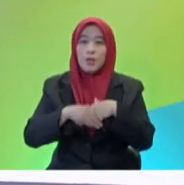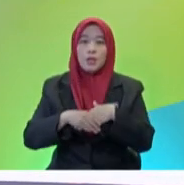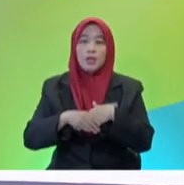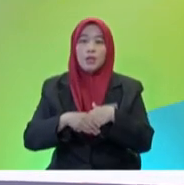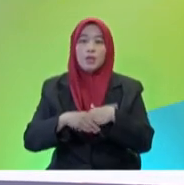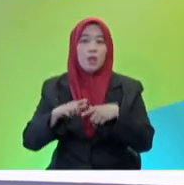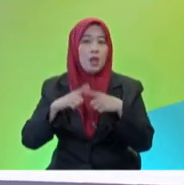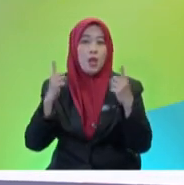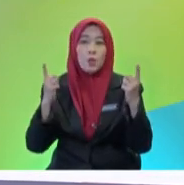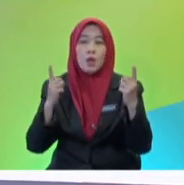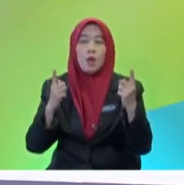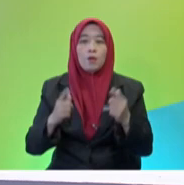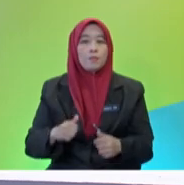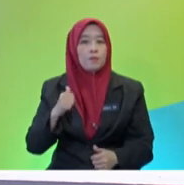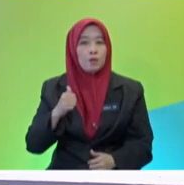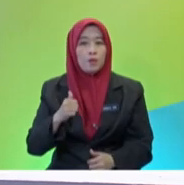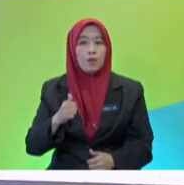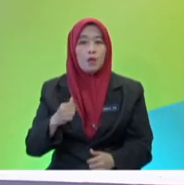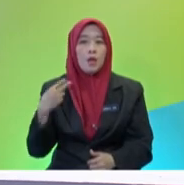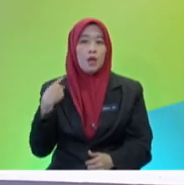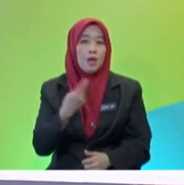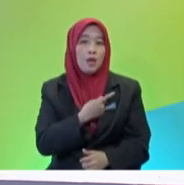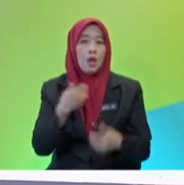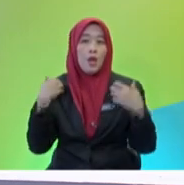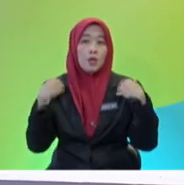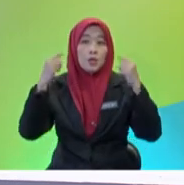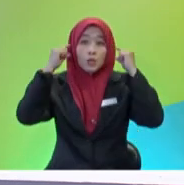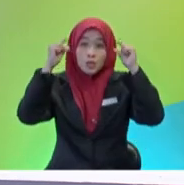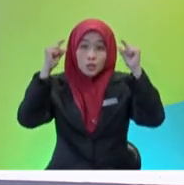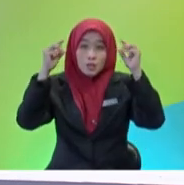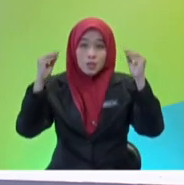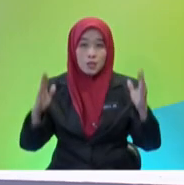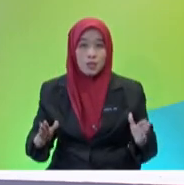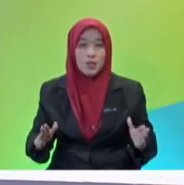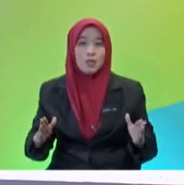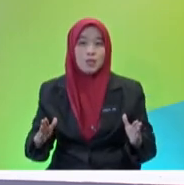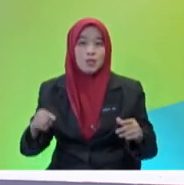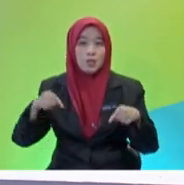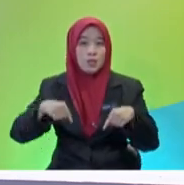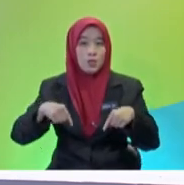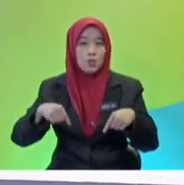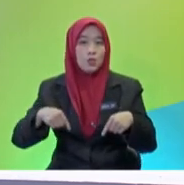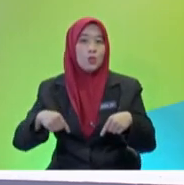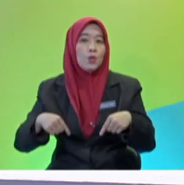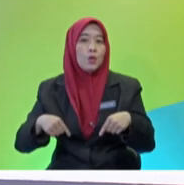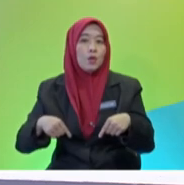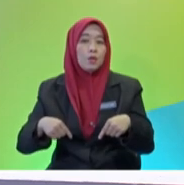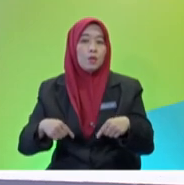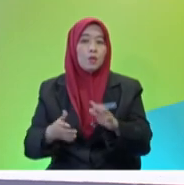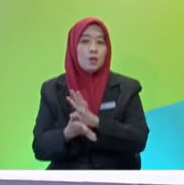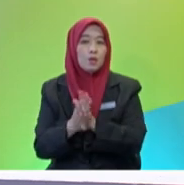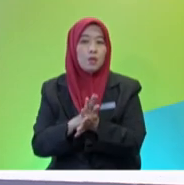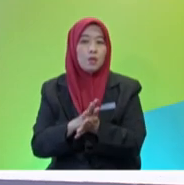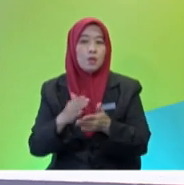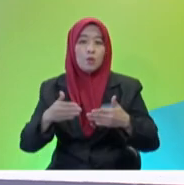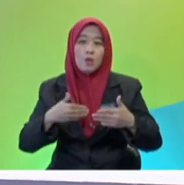of course, we have our very own teacher who will be joining us here in the studio. So, before we do anything